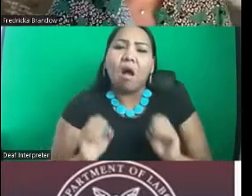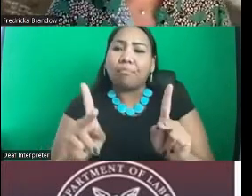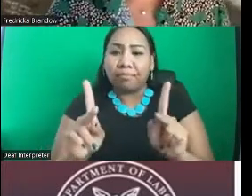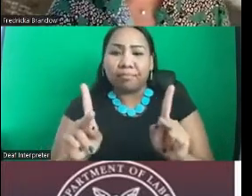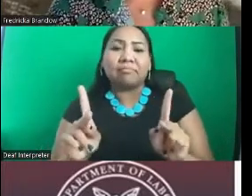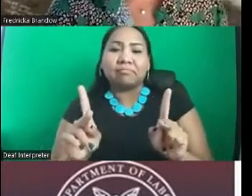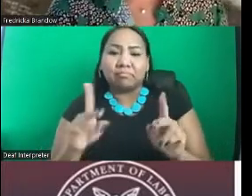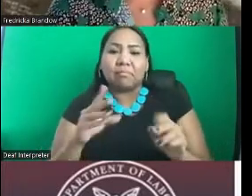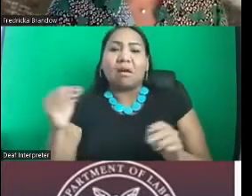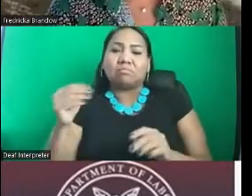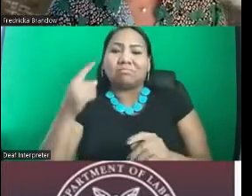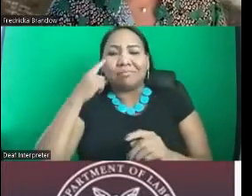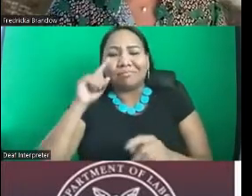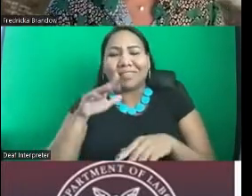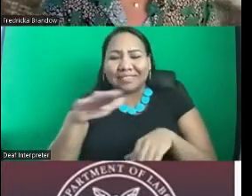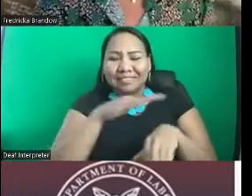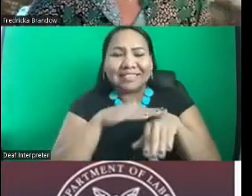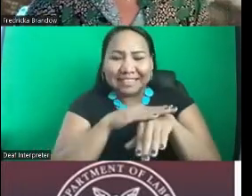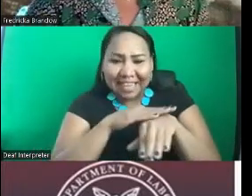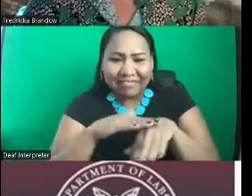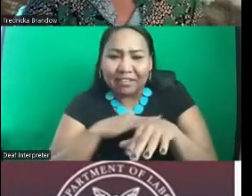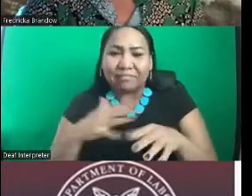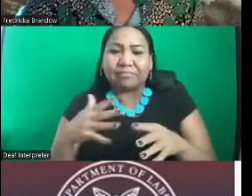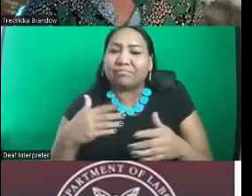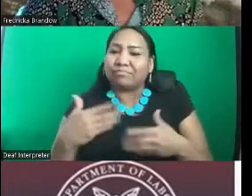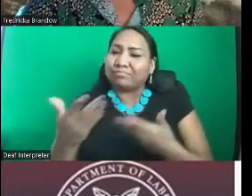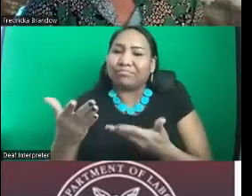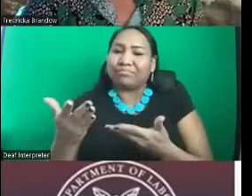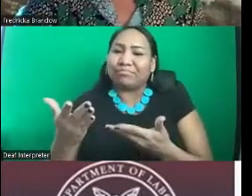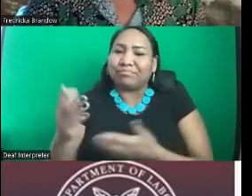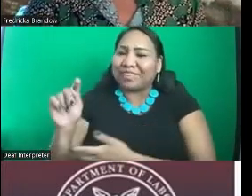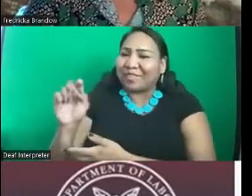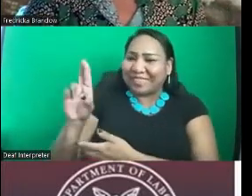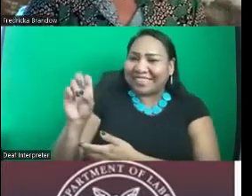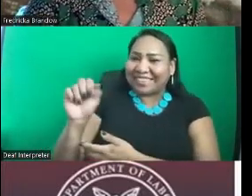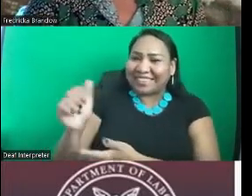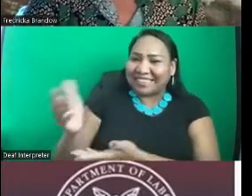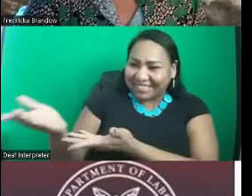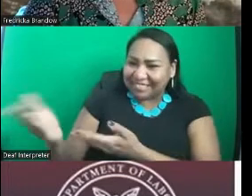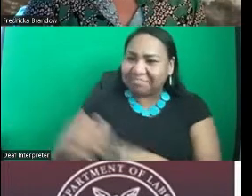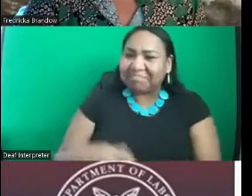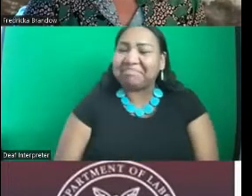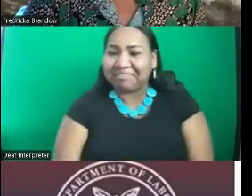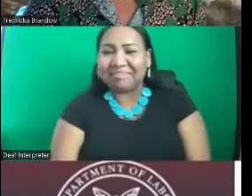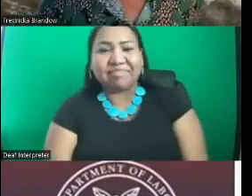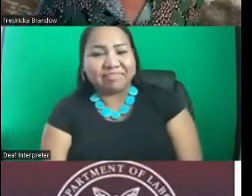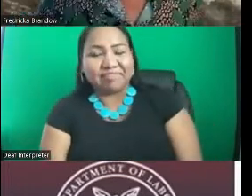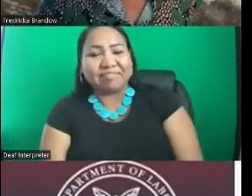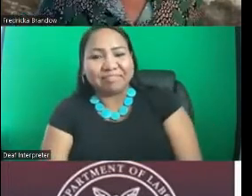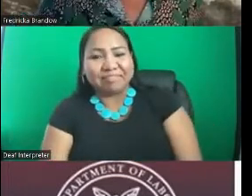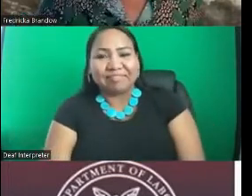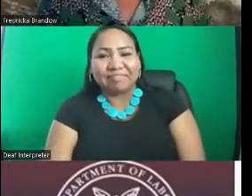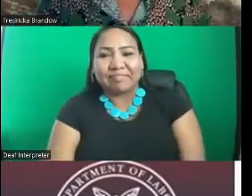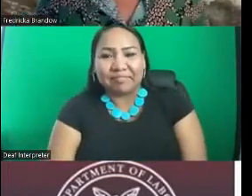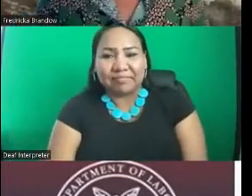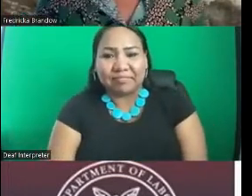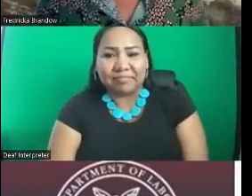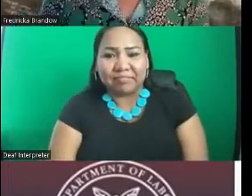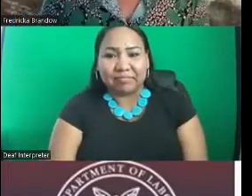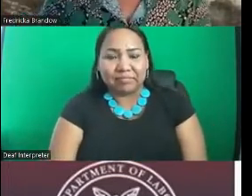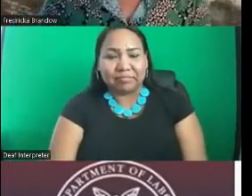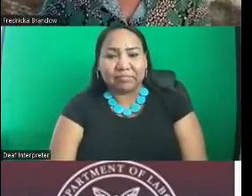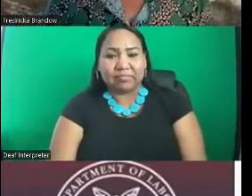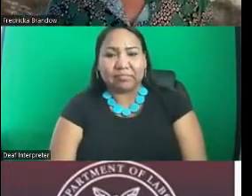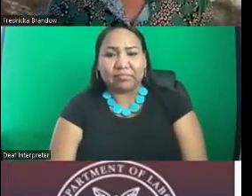Americans. Take it away, Teresa. Herkem Kevehi and Tokawa, and good morning. I'm